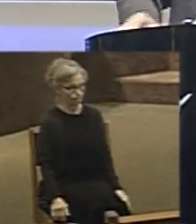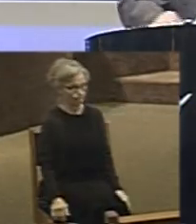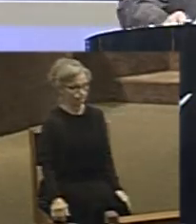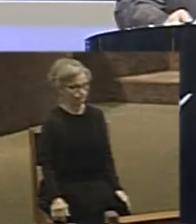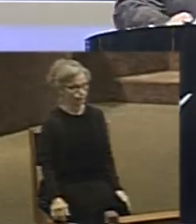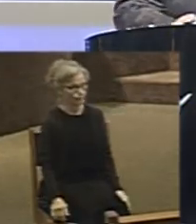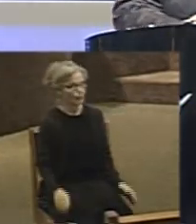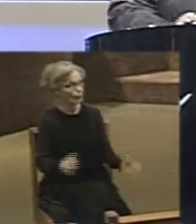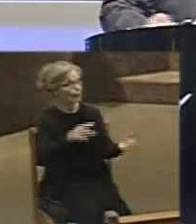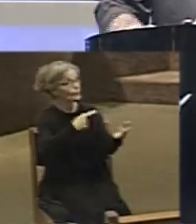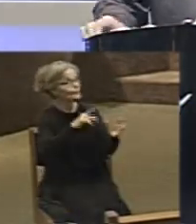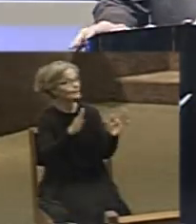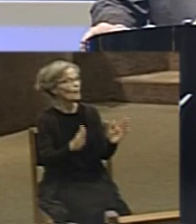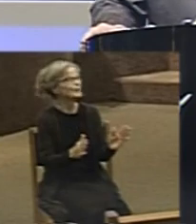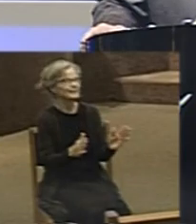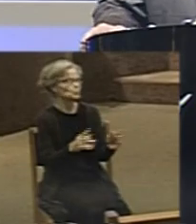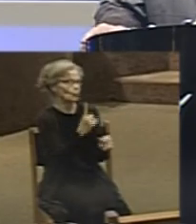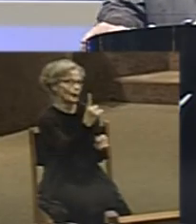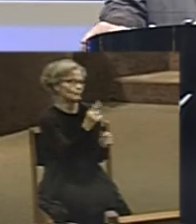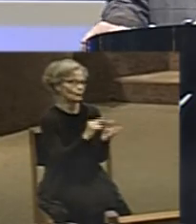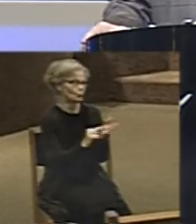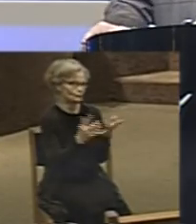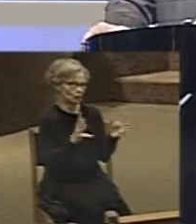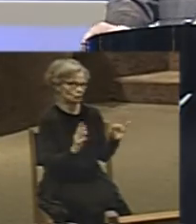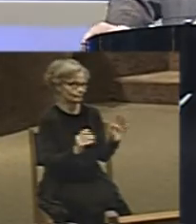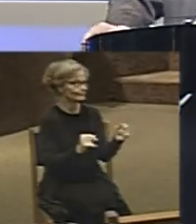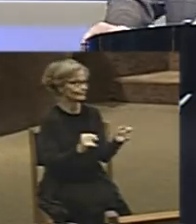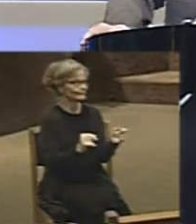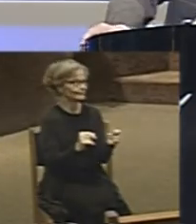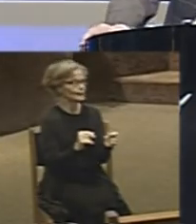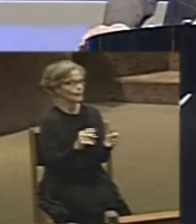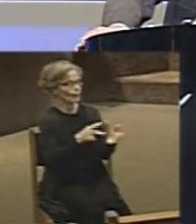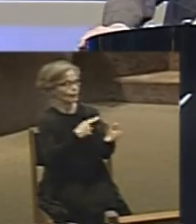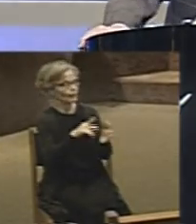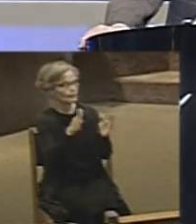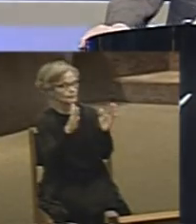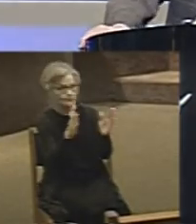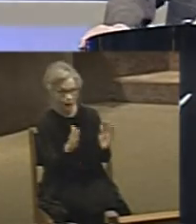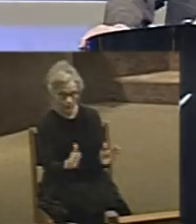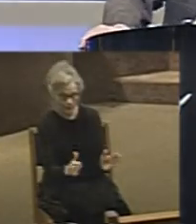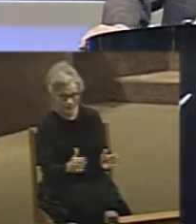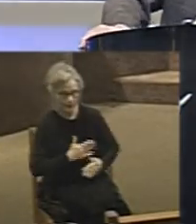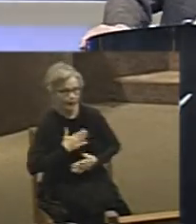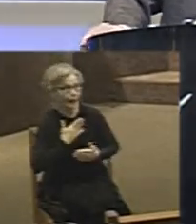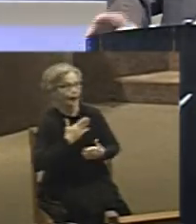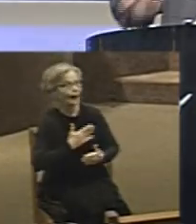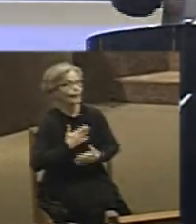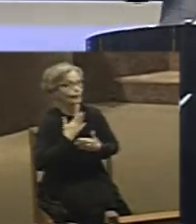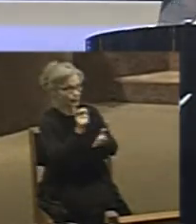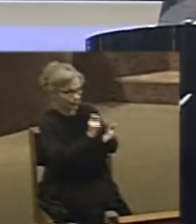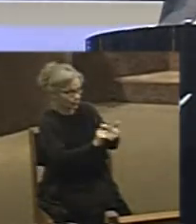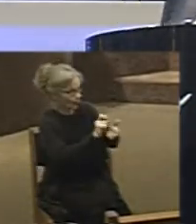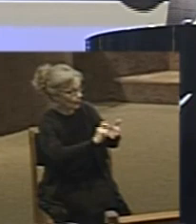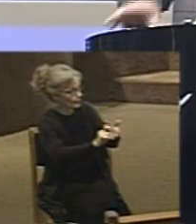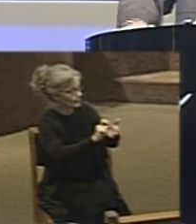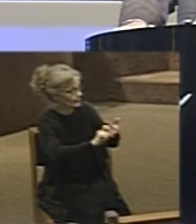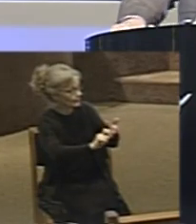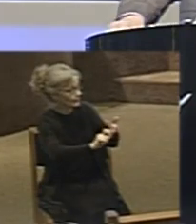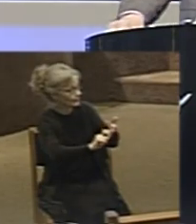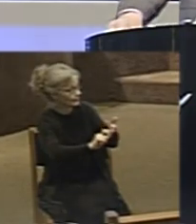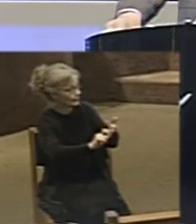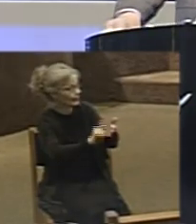The psalmist happily confessed, I rejoice at thy word as